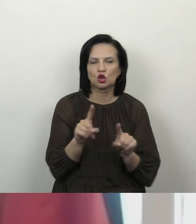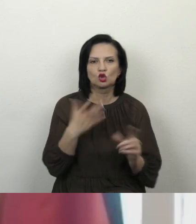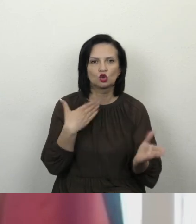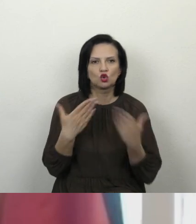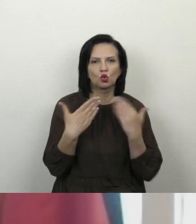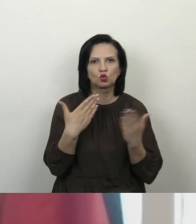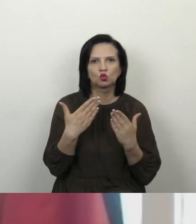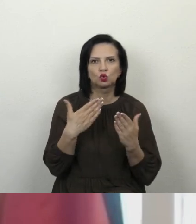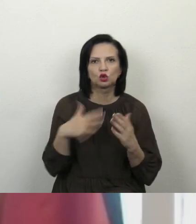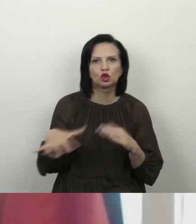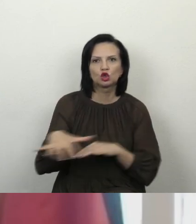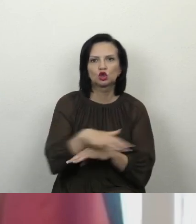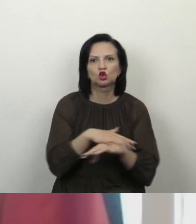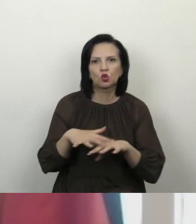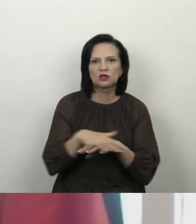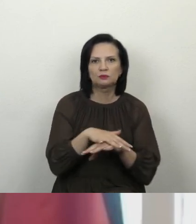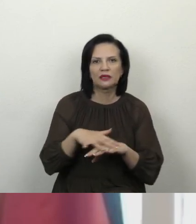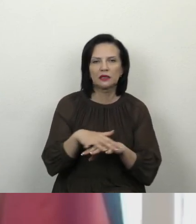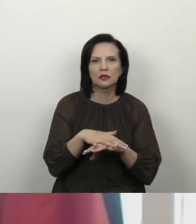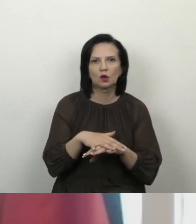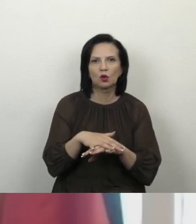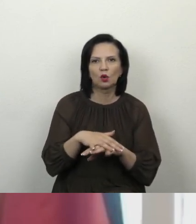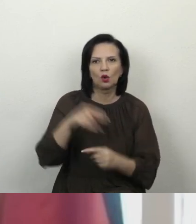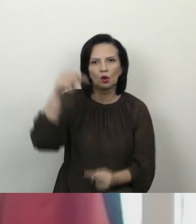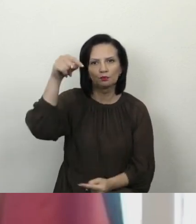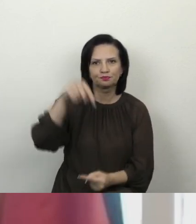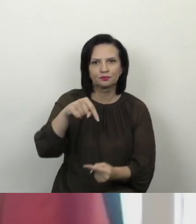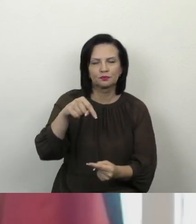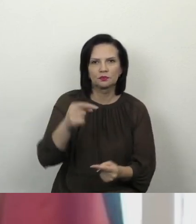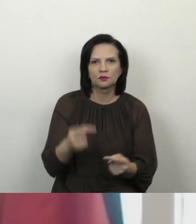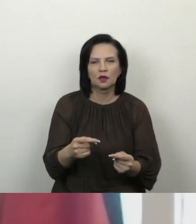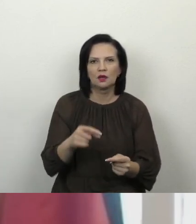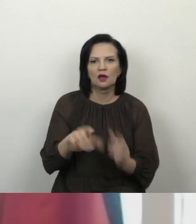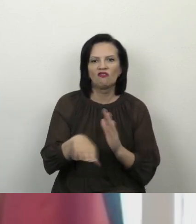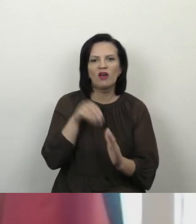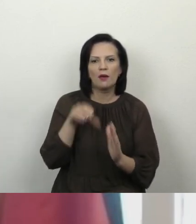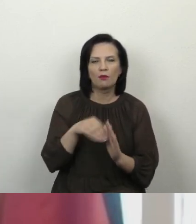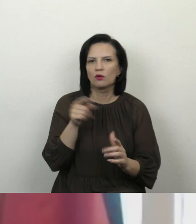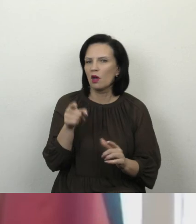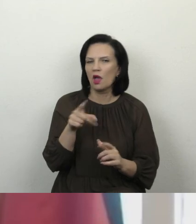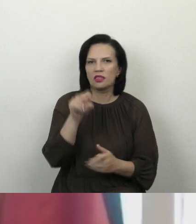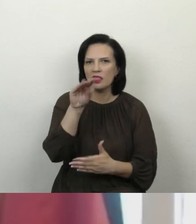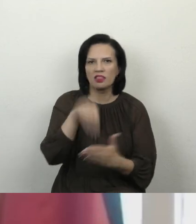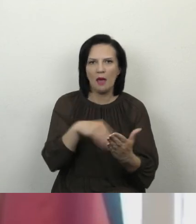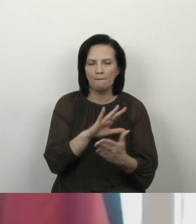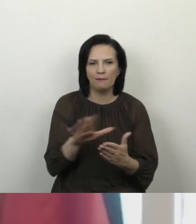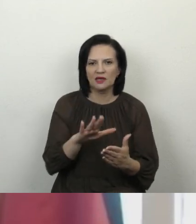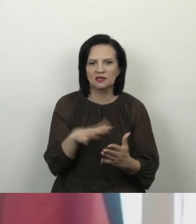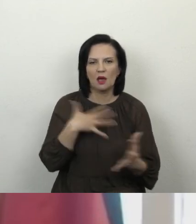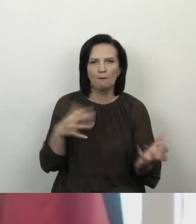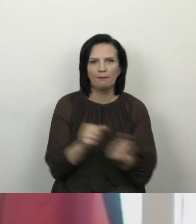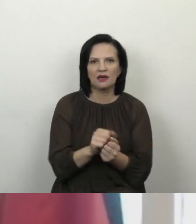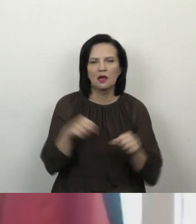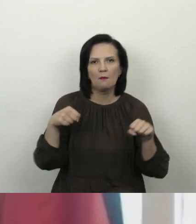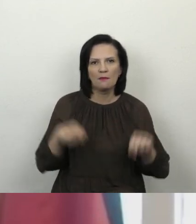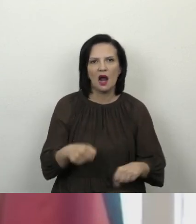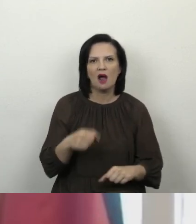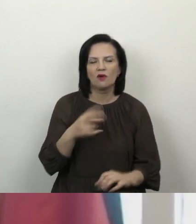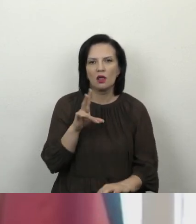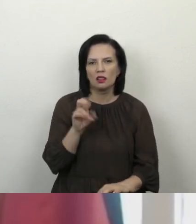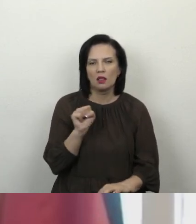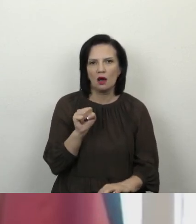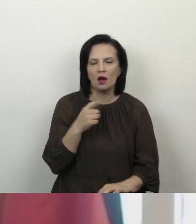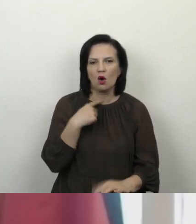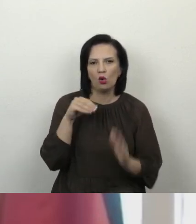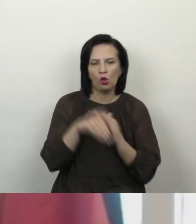known as the Publicity Principle, as an unwritten principle of the right to vote. This means that all the